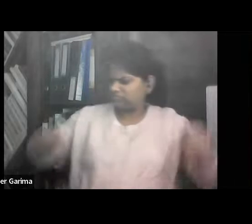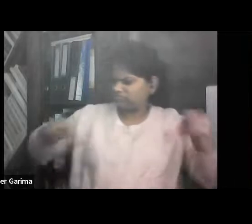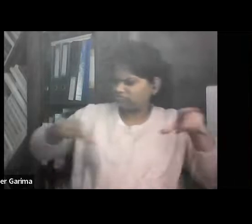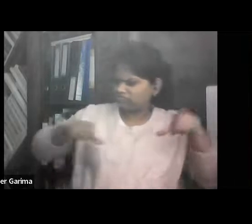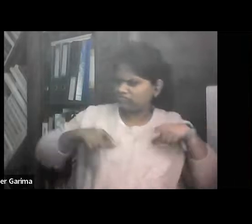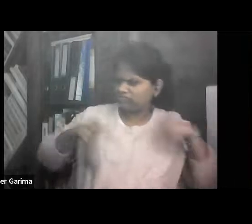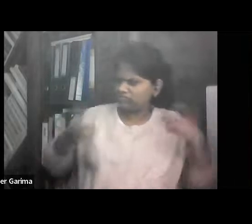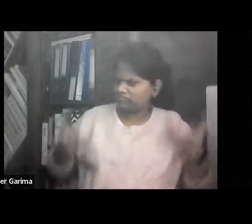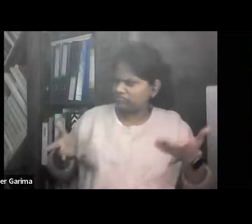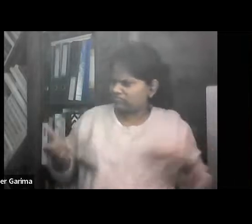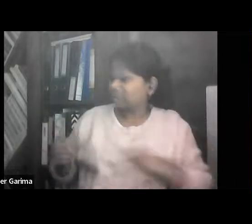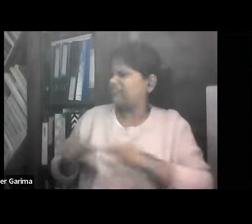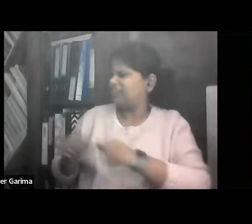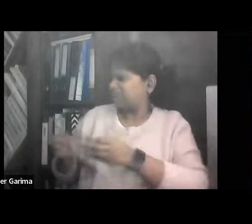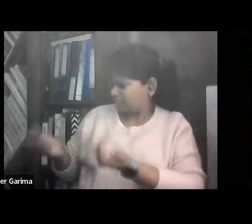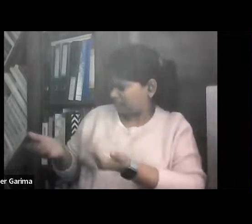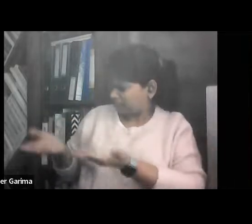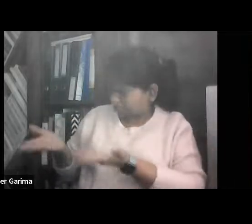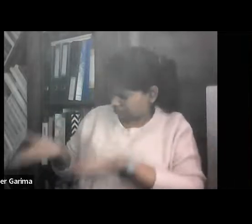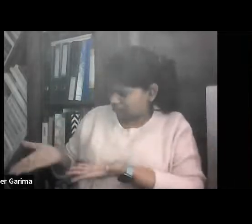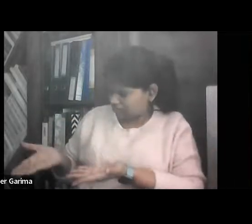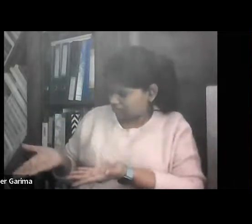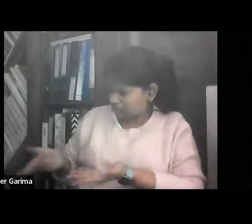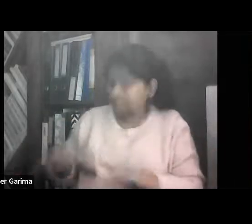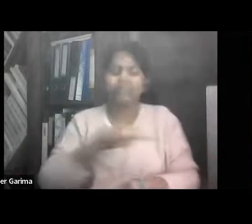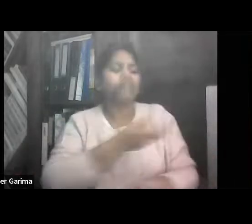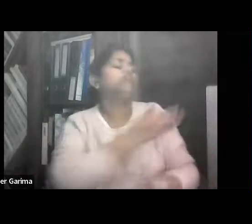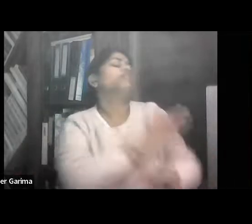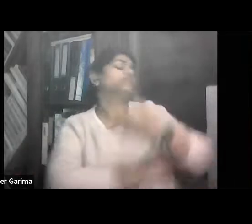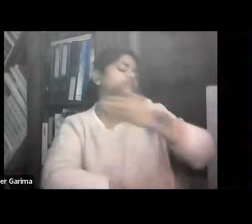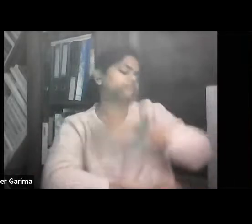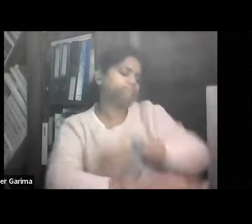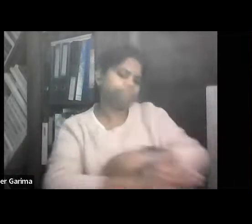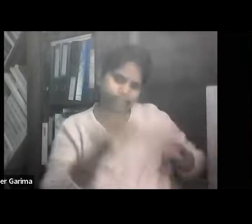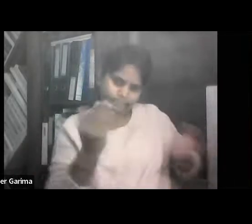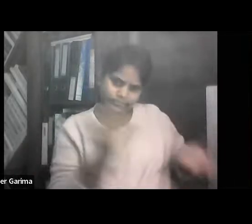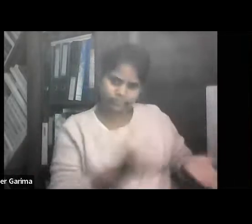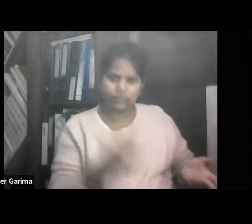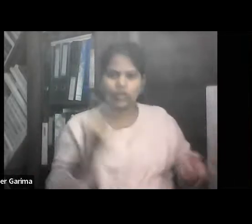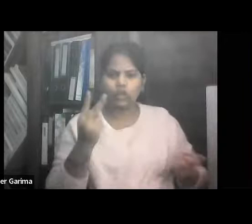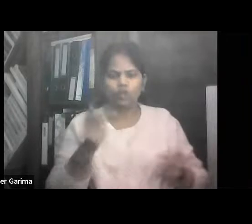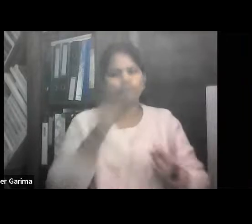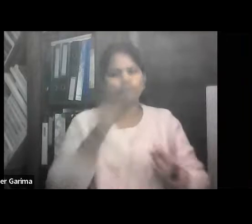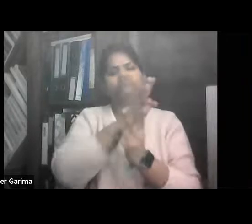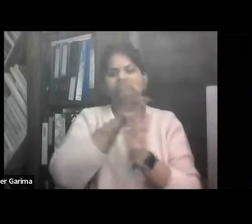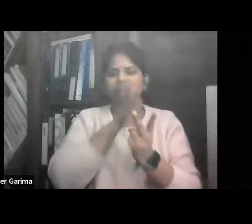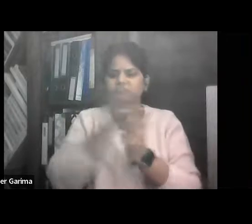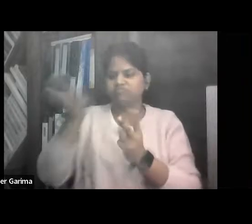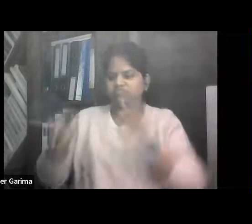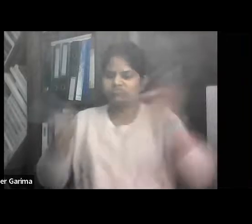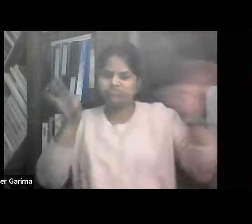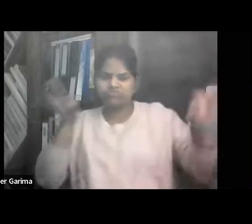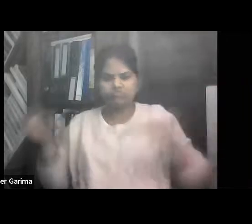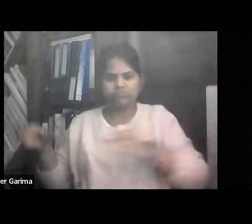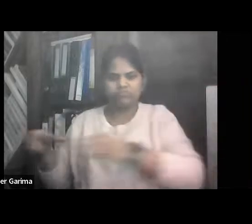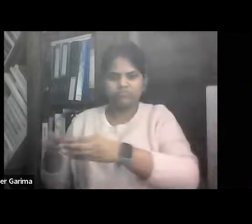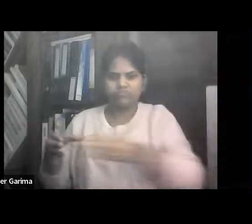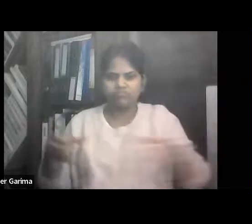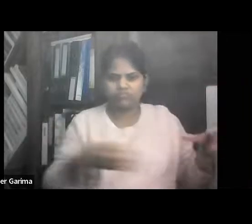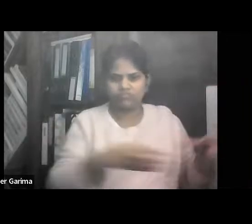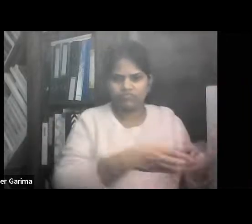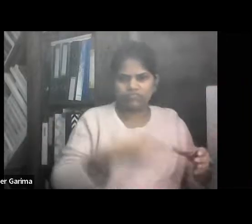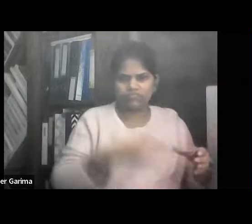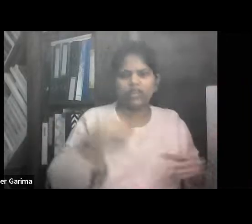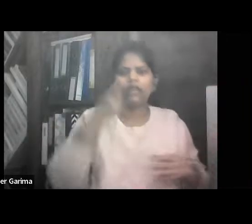so-called able, and those who are called disabled, the two distinct categories. My father would read the poem for us